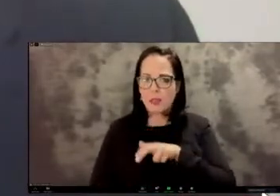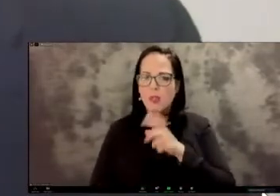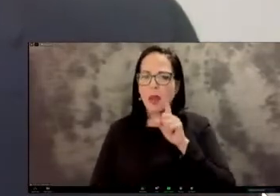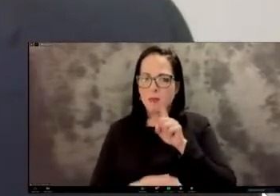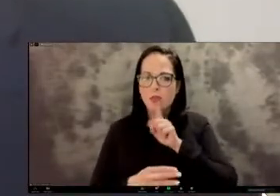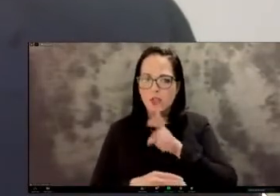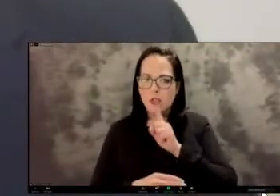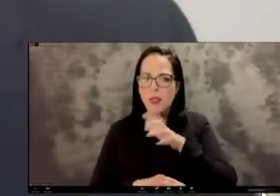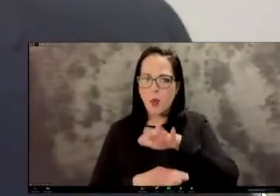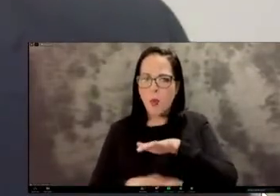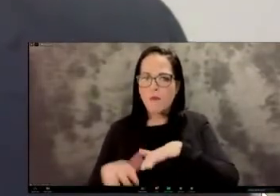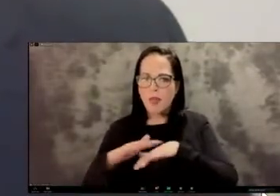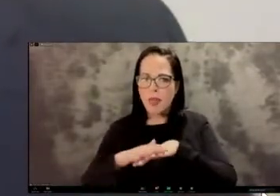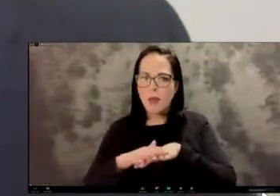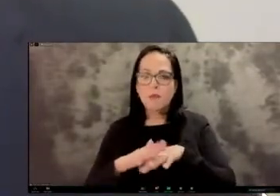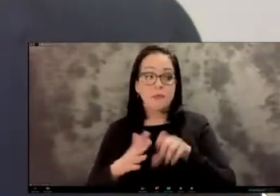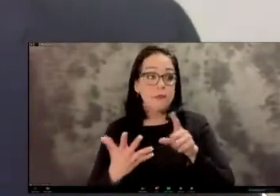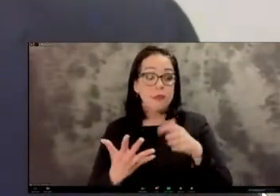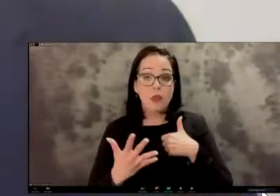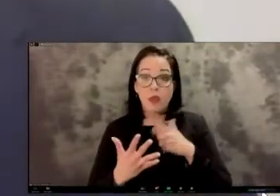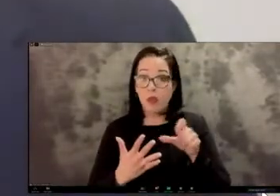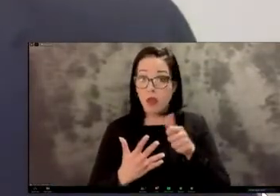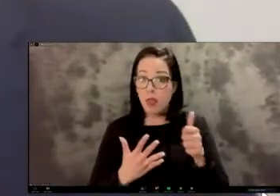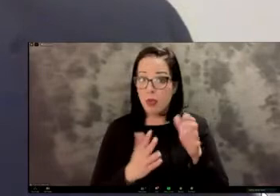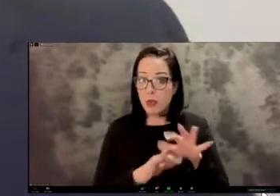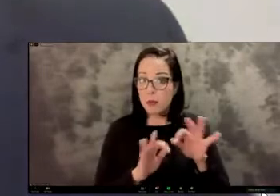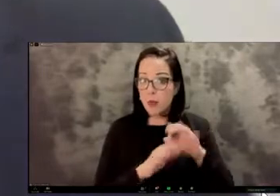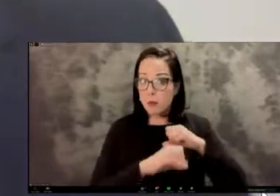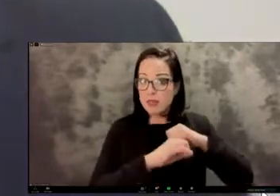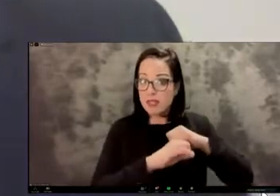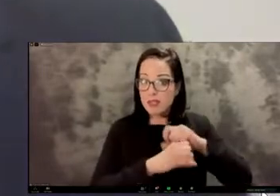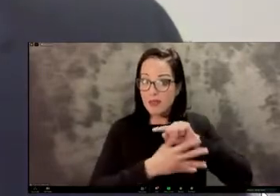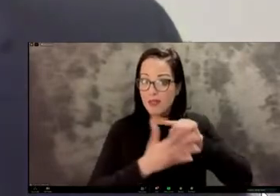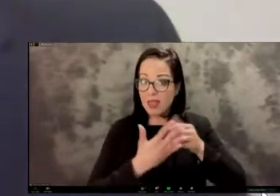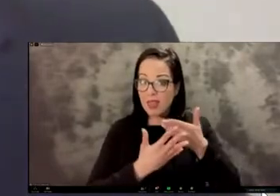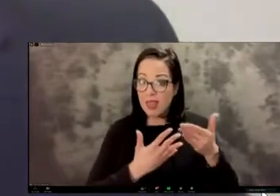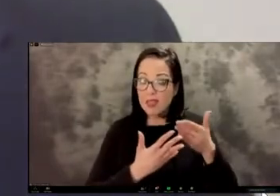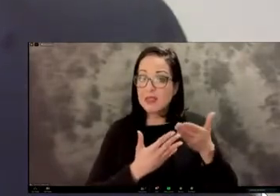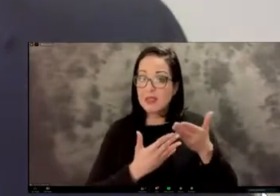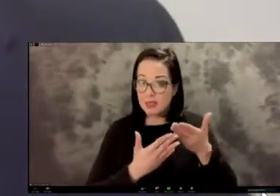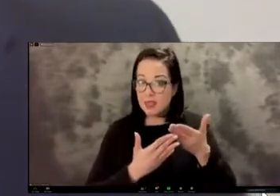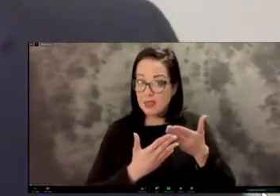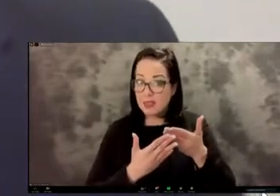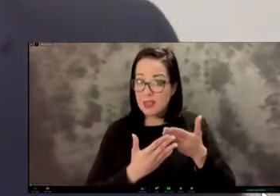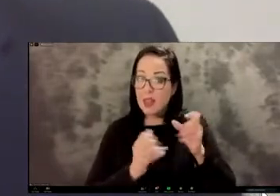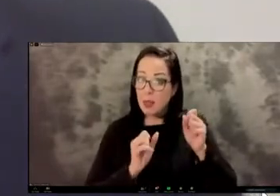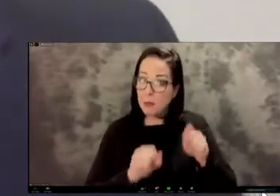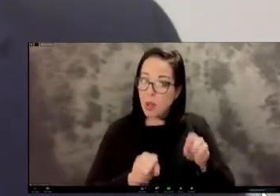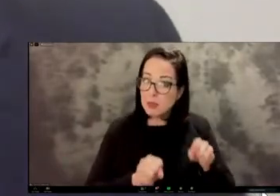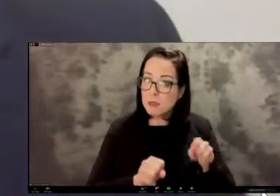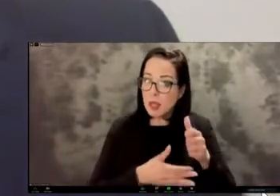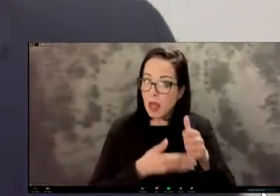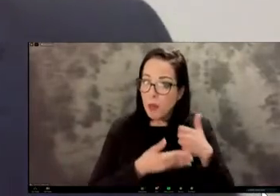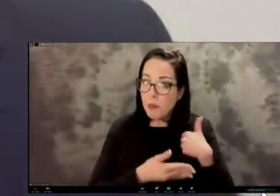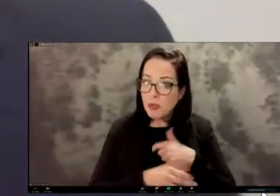there other important other protective factors or resilience factors that could help us in our